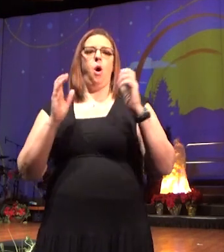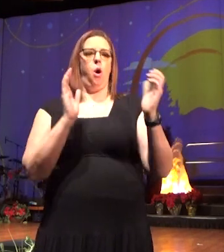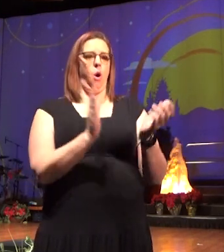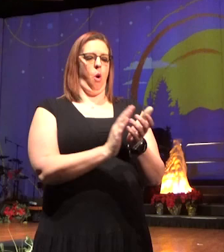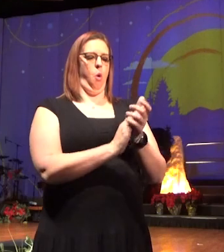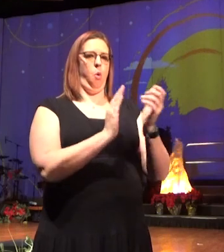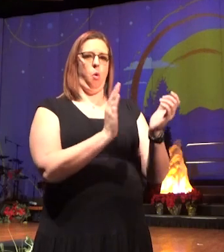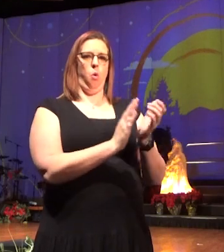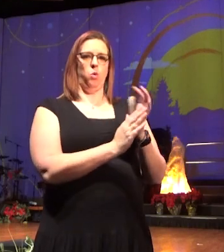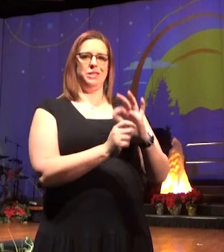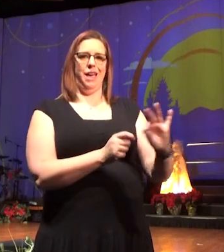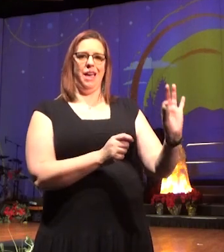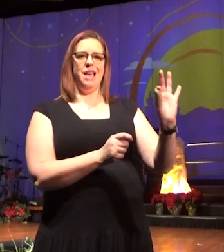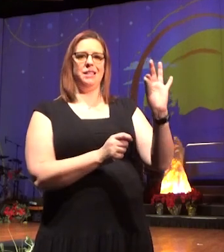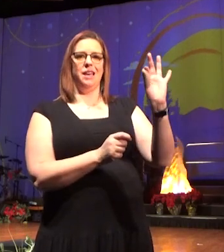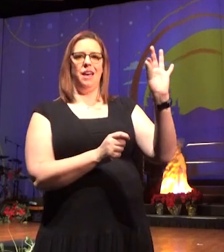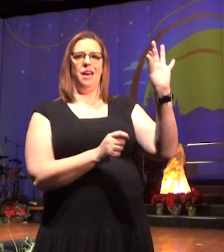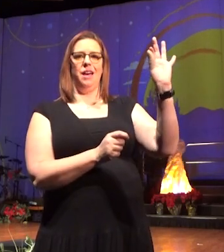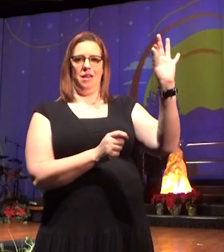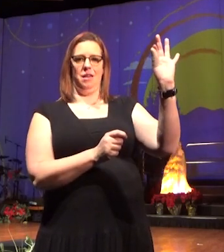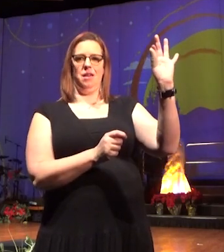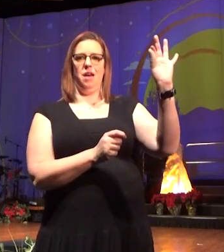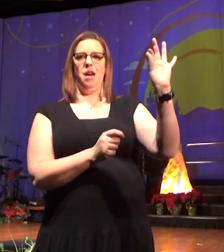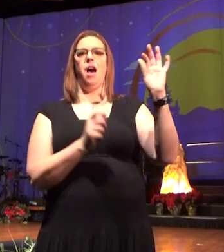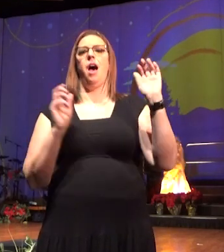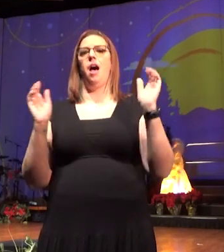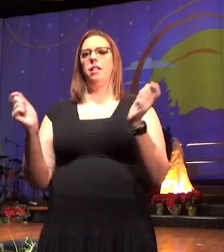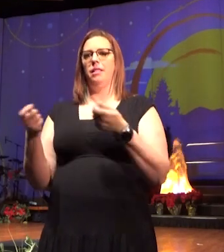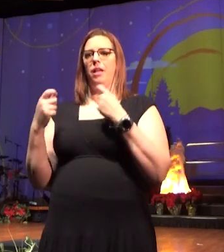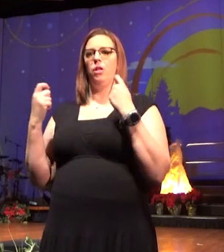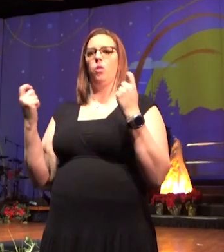Alleluia. Oh yeah, hey yeah.